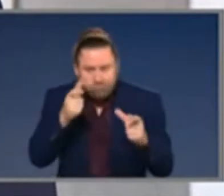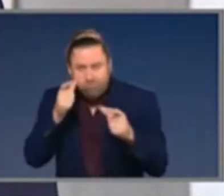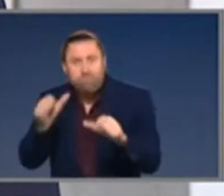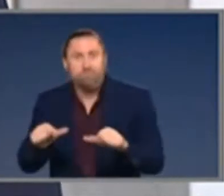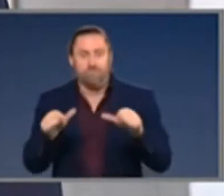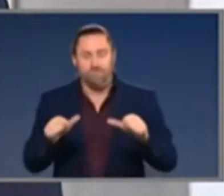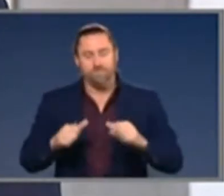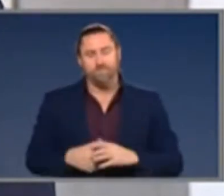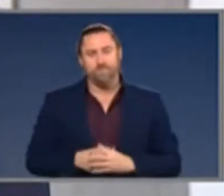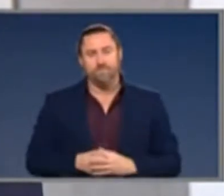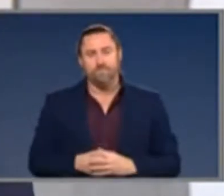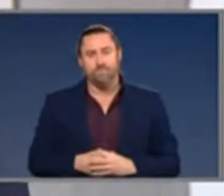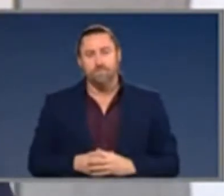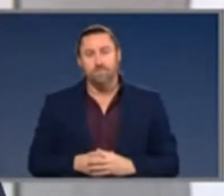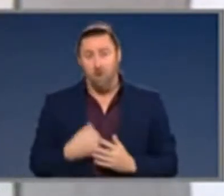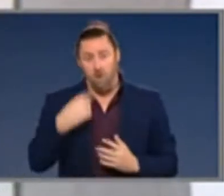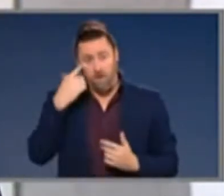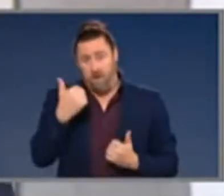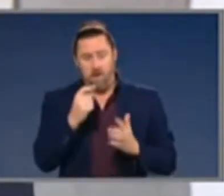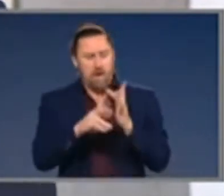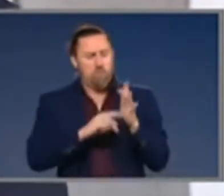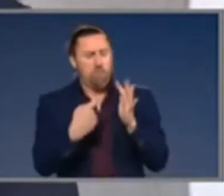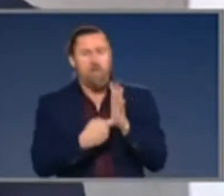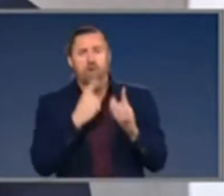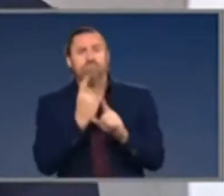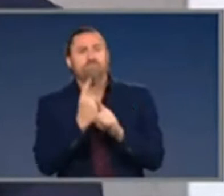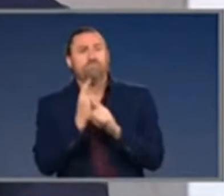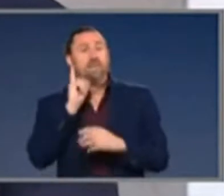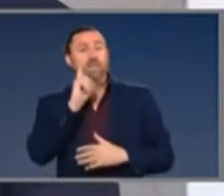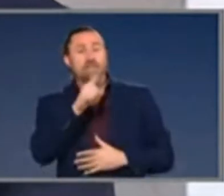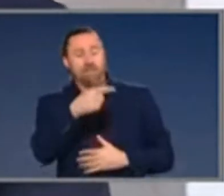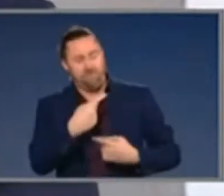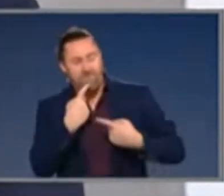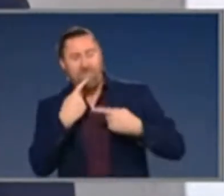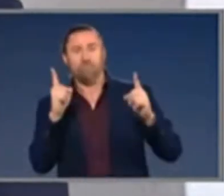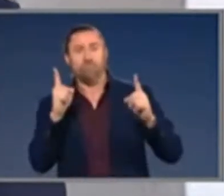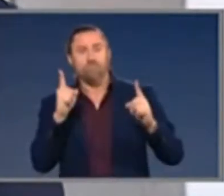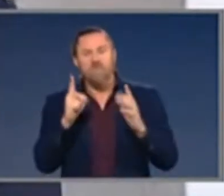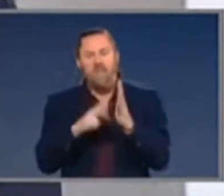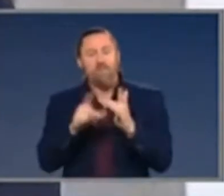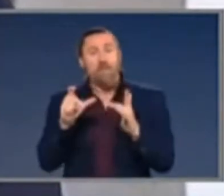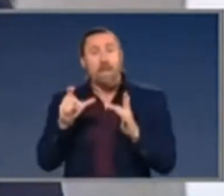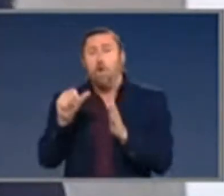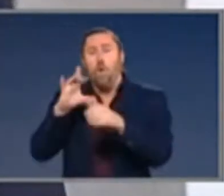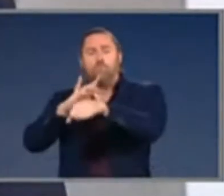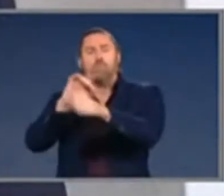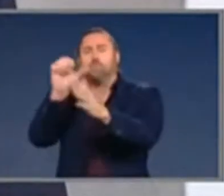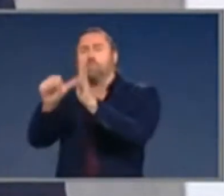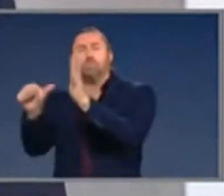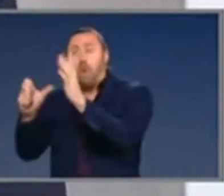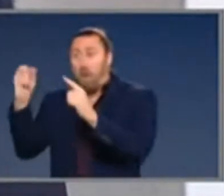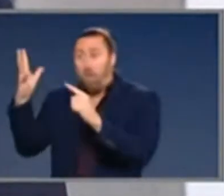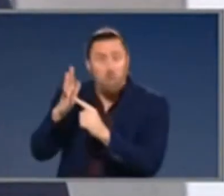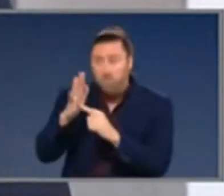those situations. So I welcome the decision of the Premier yesterday to make those decisions in relation to elective